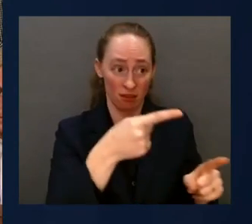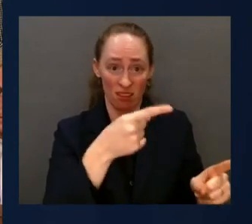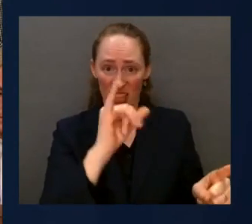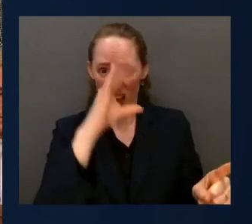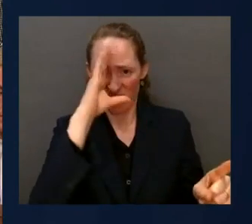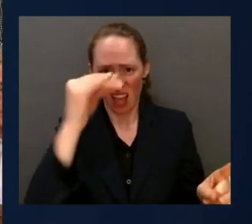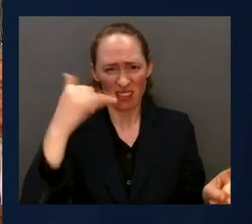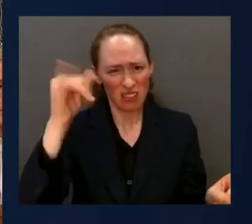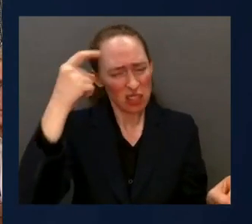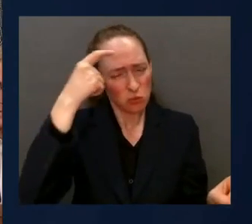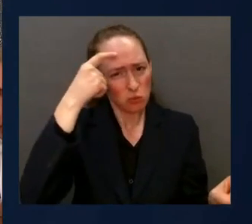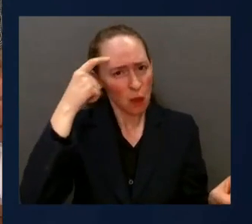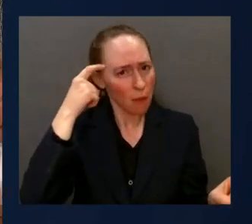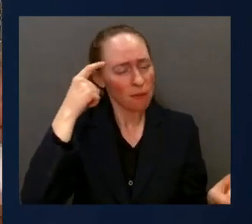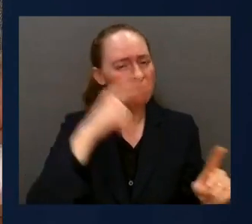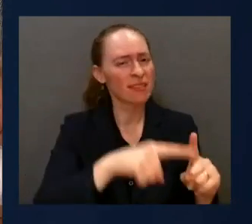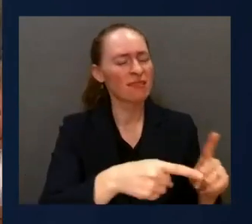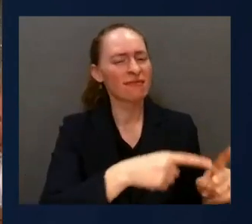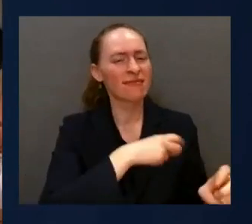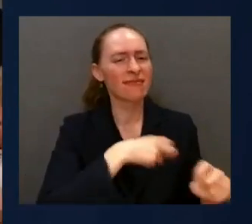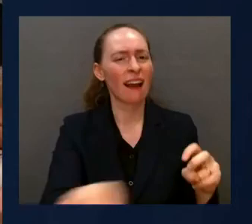Paul Pelosi. Paul, stand up.